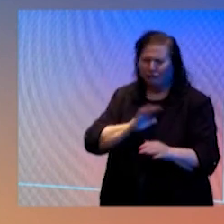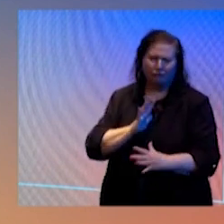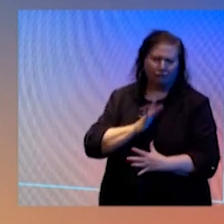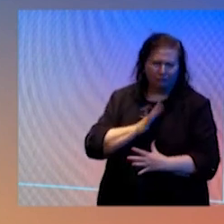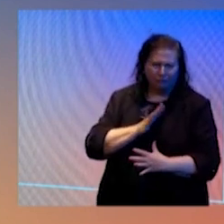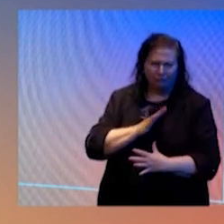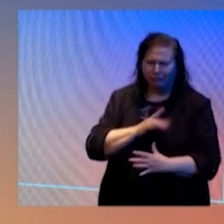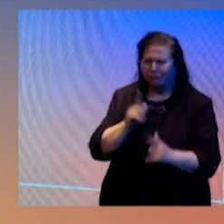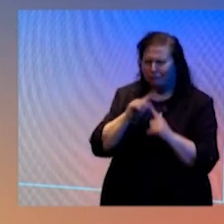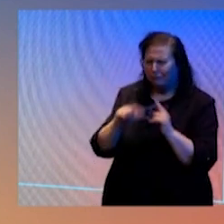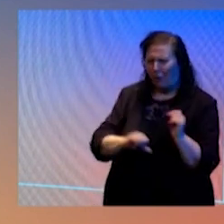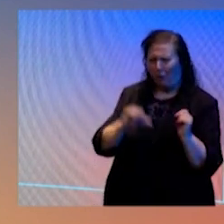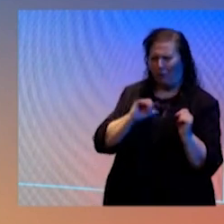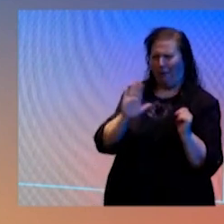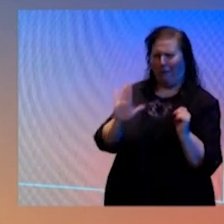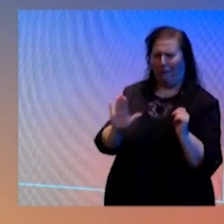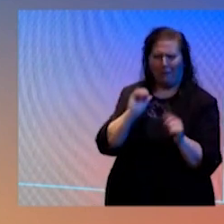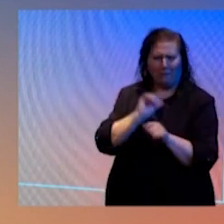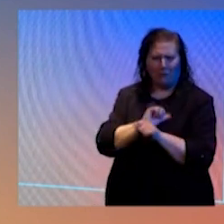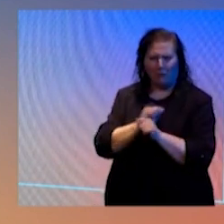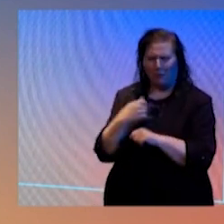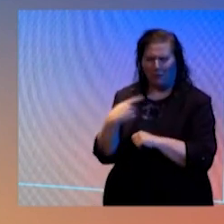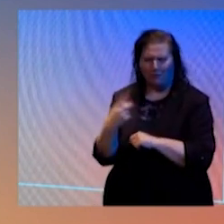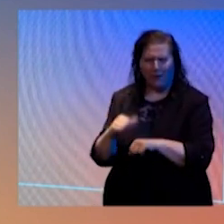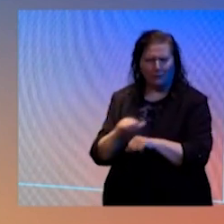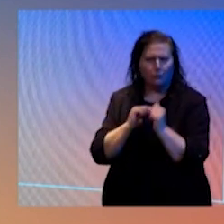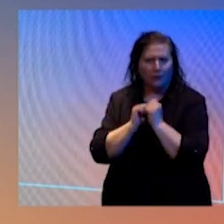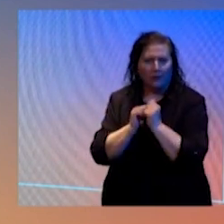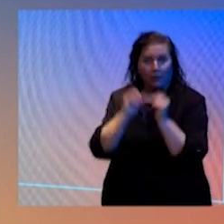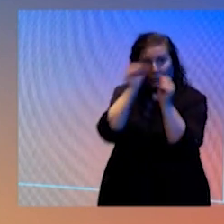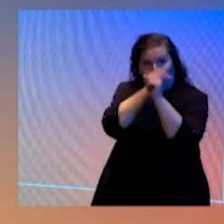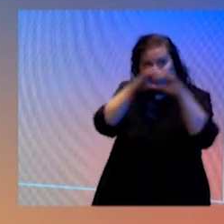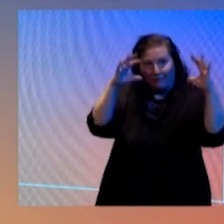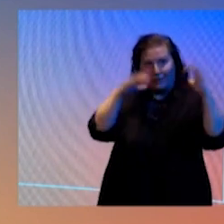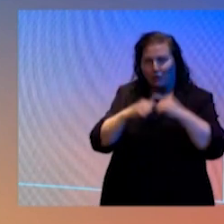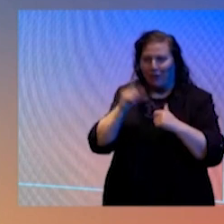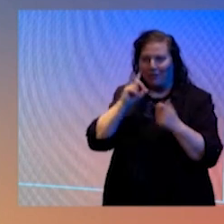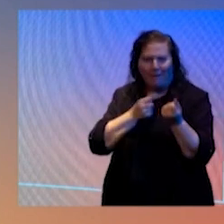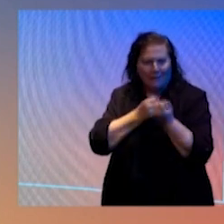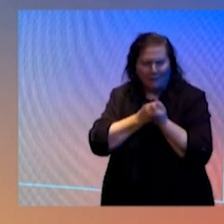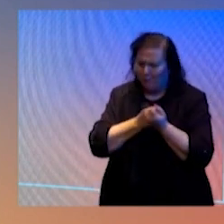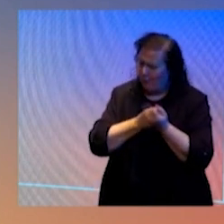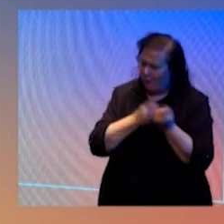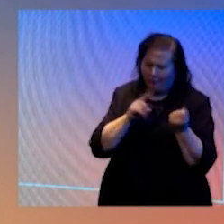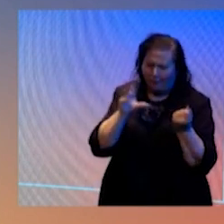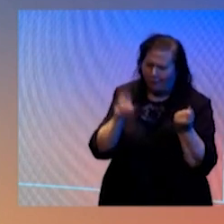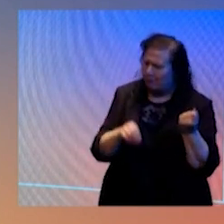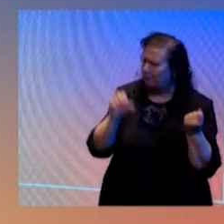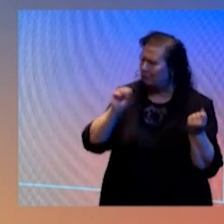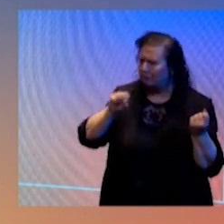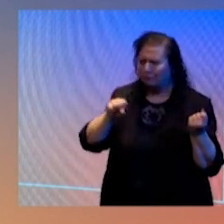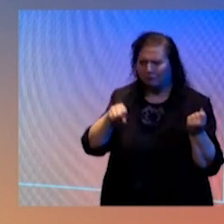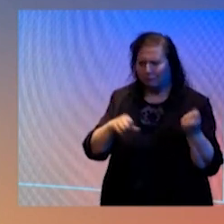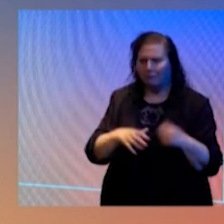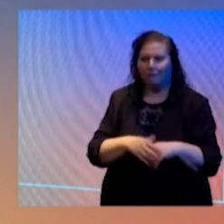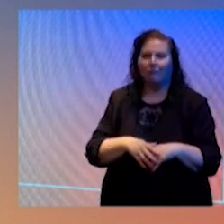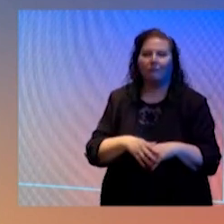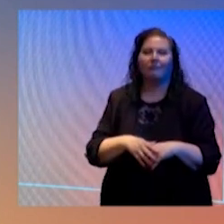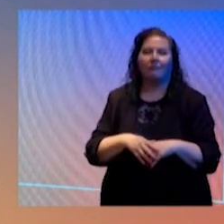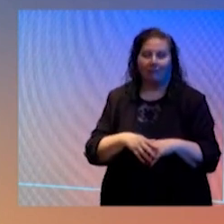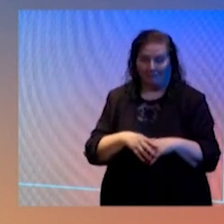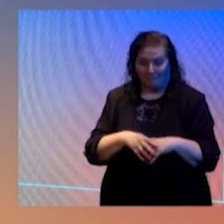so proud of the work that we've done together, the vision that you have brought that I've been so proud to support. And you also said we want to